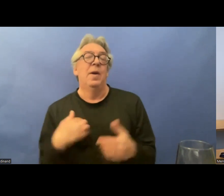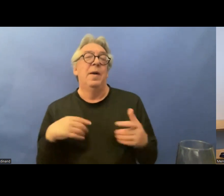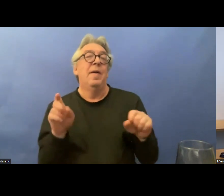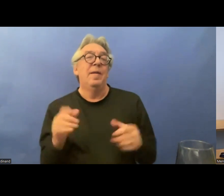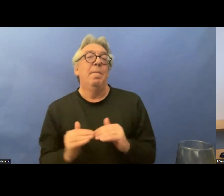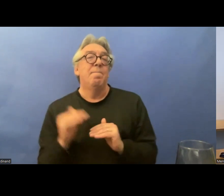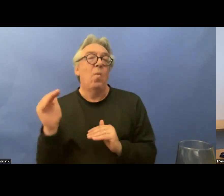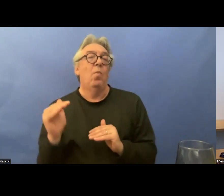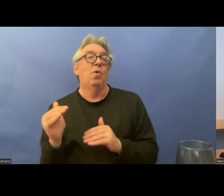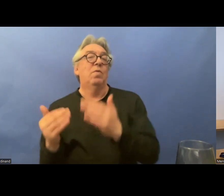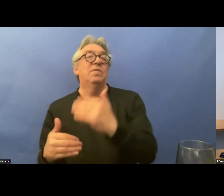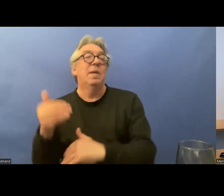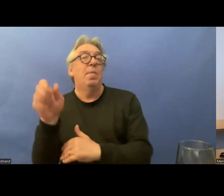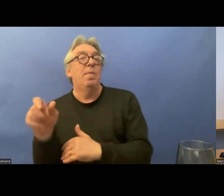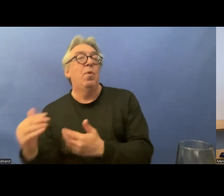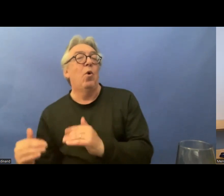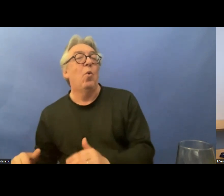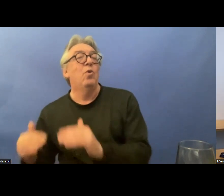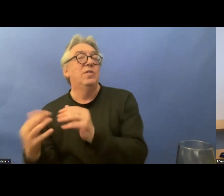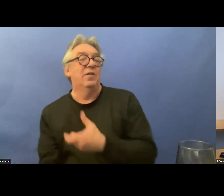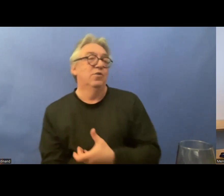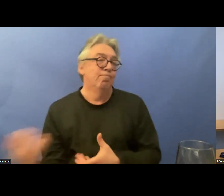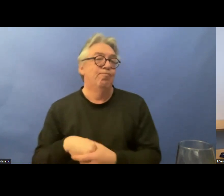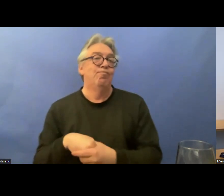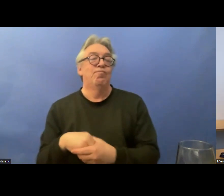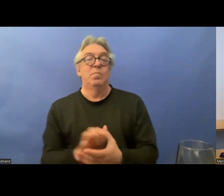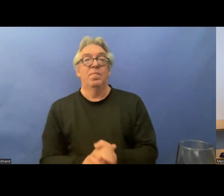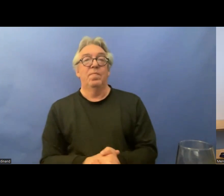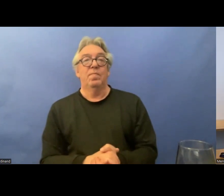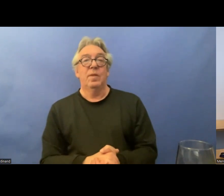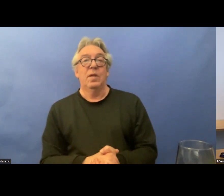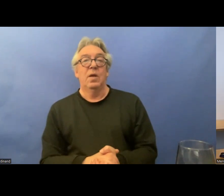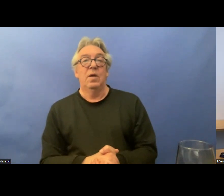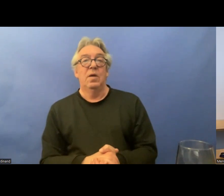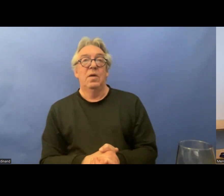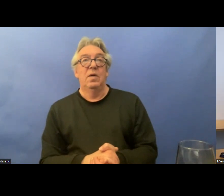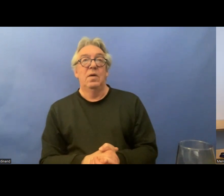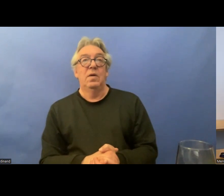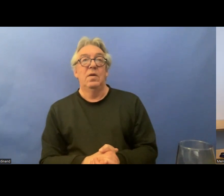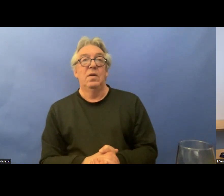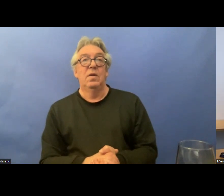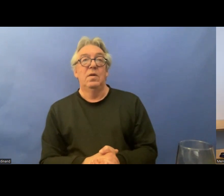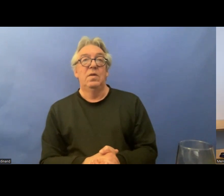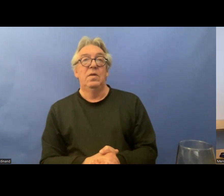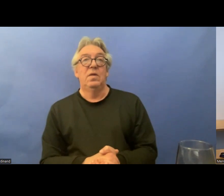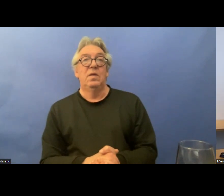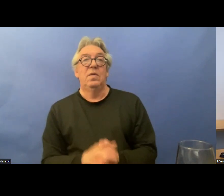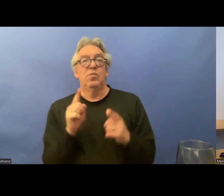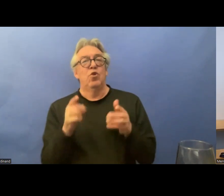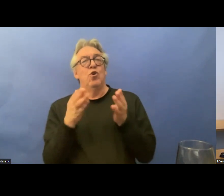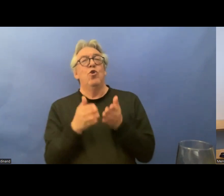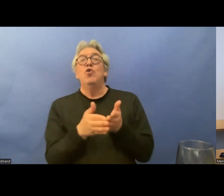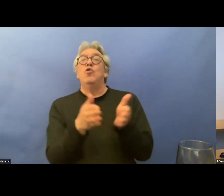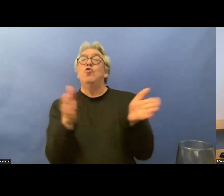disabilities. And last but not least is, I would say, the common denominator and the